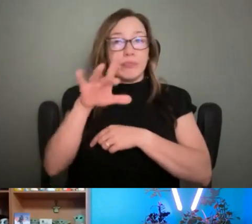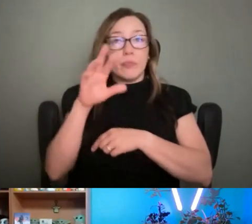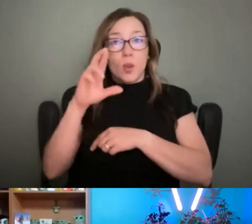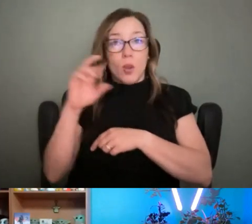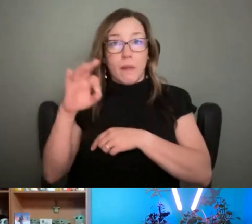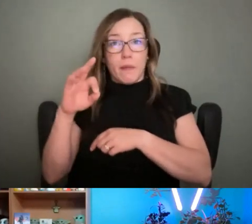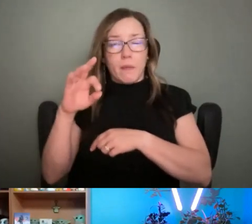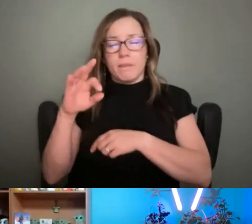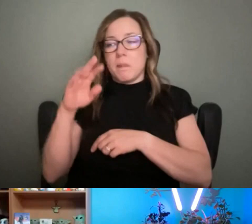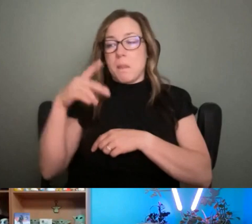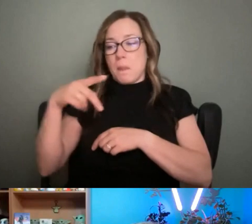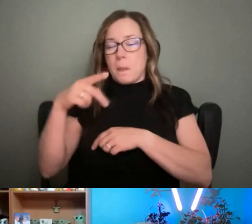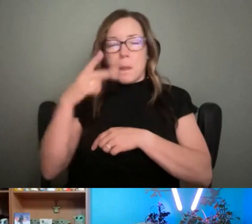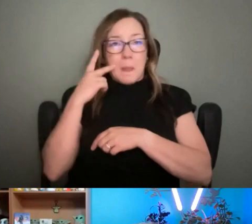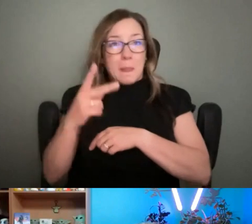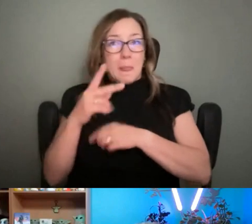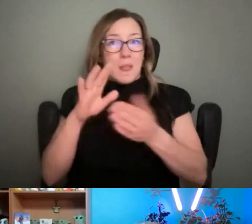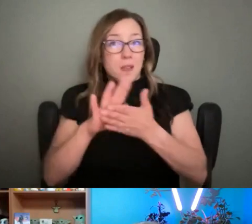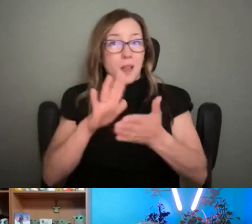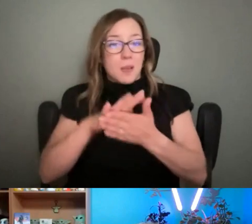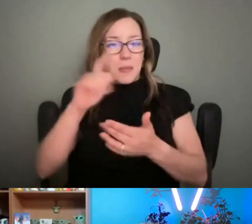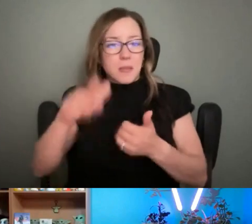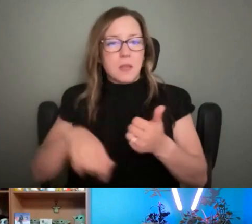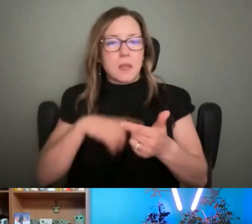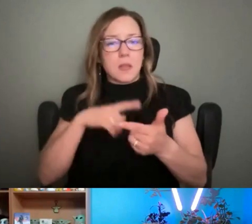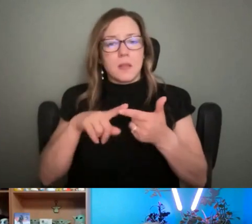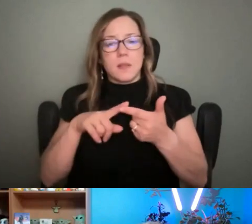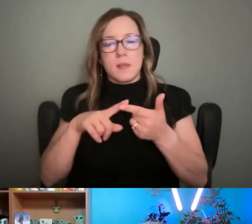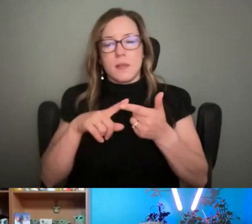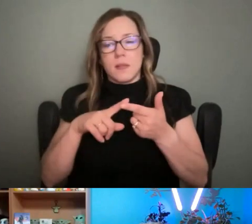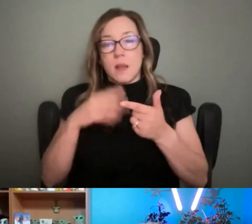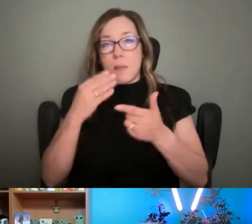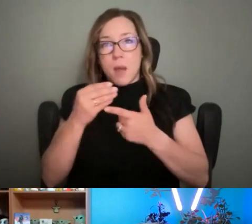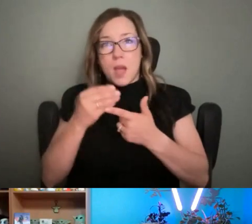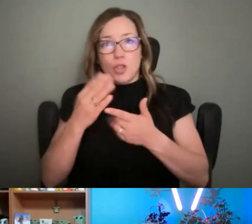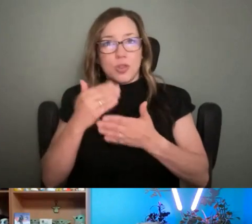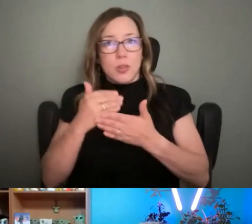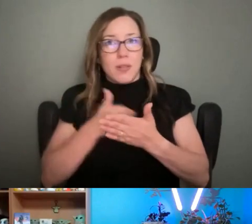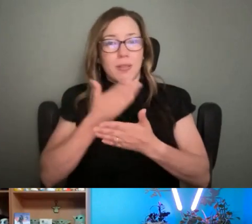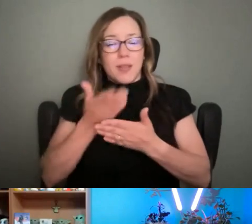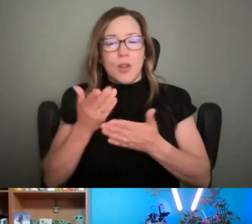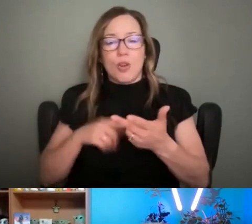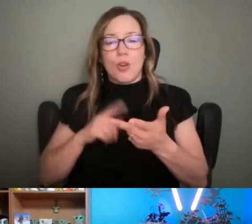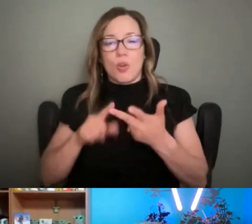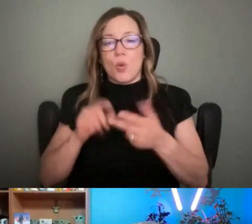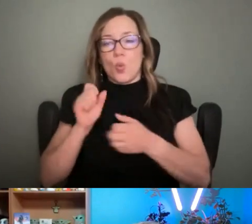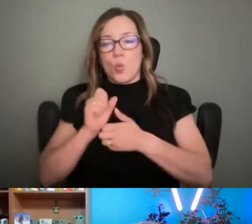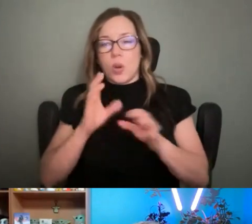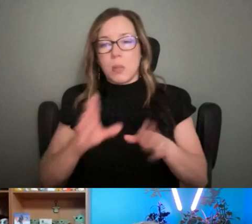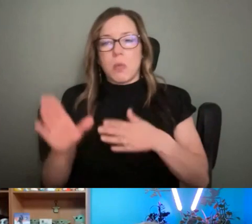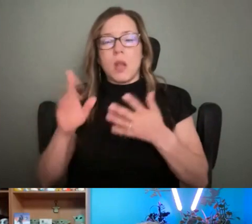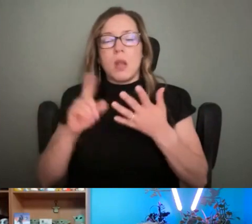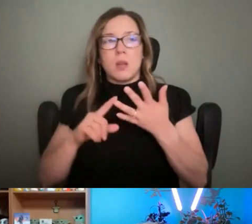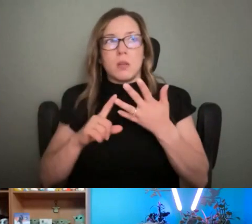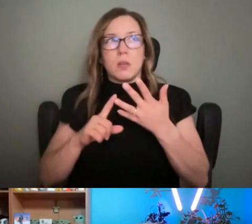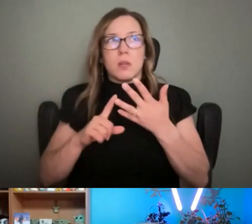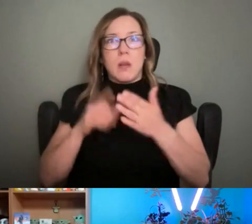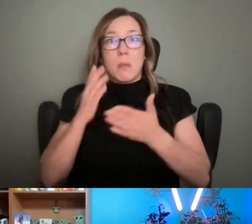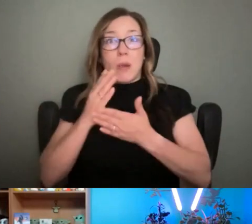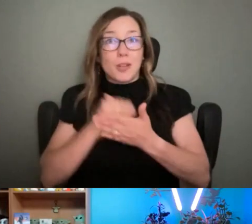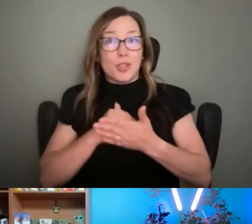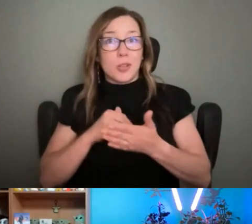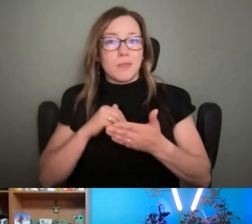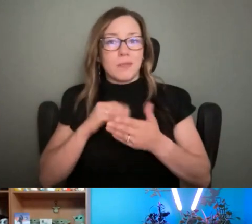there are all the documents you need. The RFP is there. The budget document is there, the work plan, the budget narrative, and then